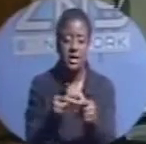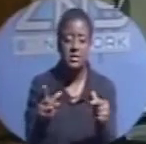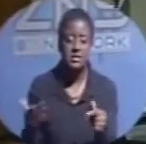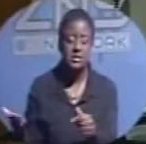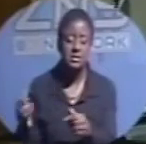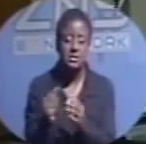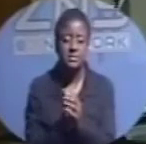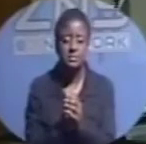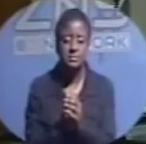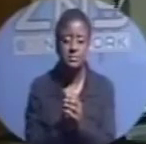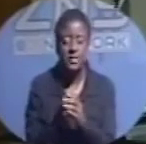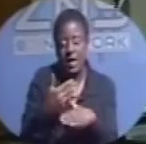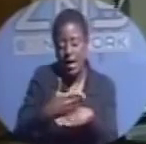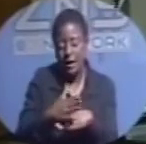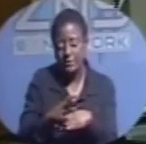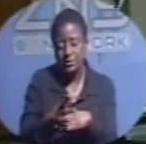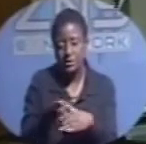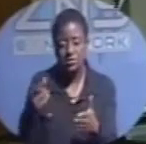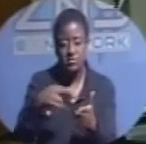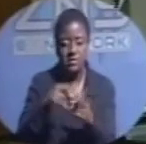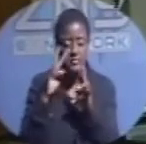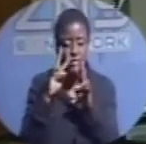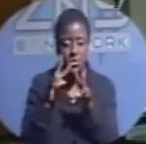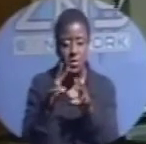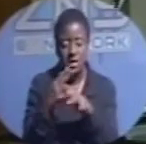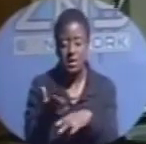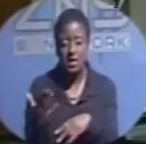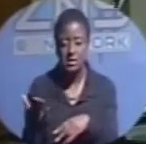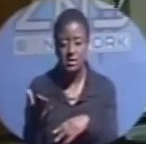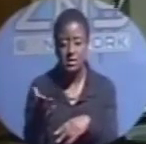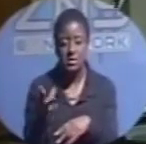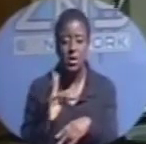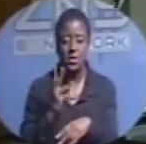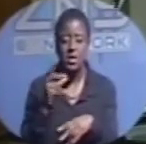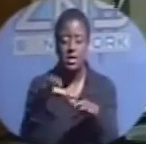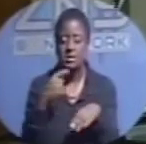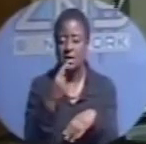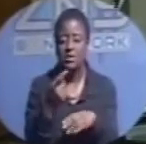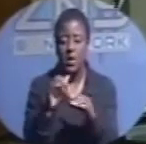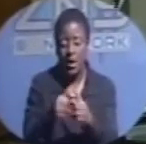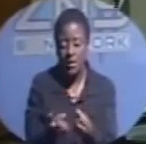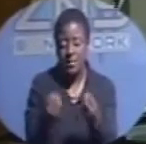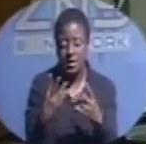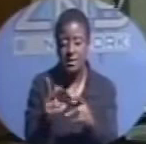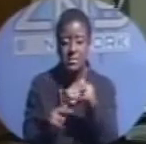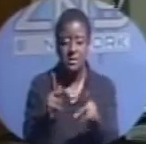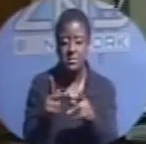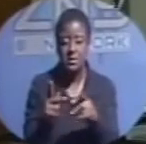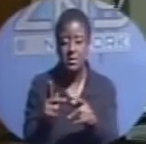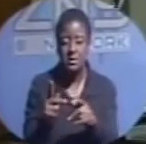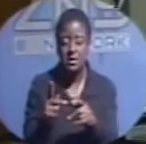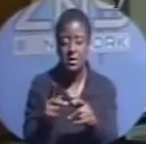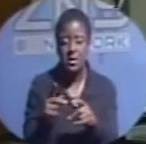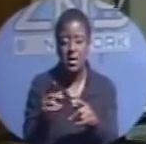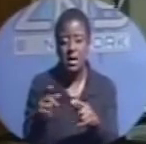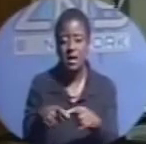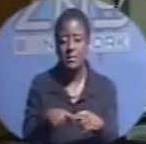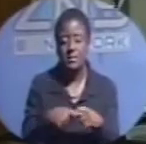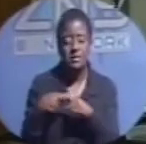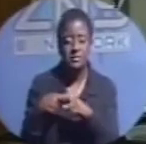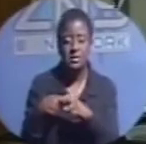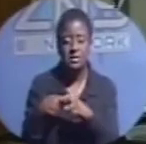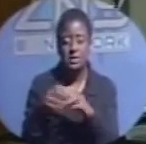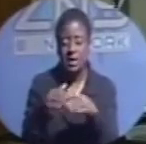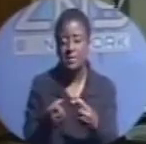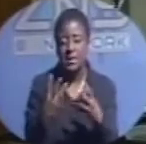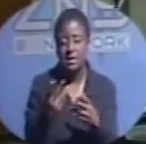full details as it relates to how many persons have been convicted, how many persons are on bail, how many other process has been